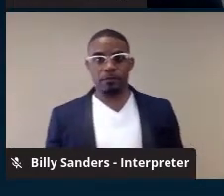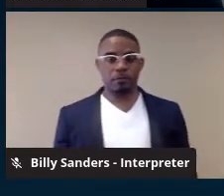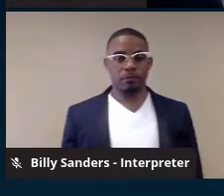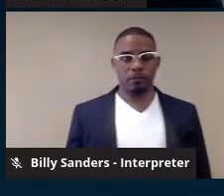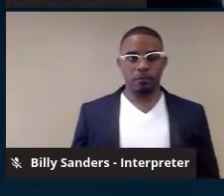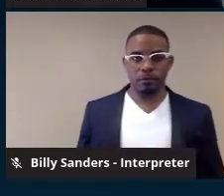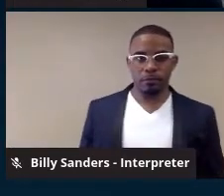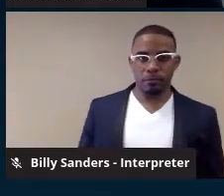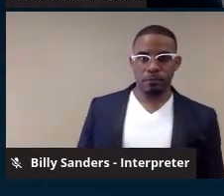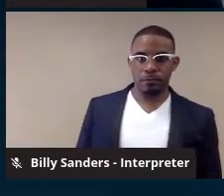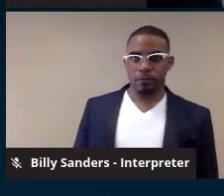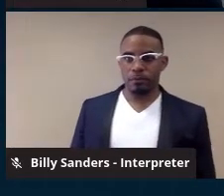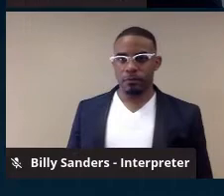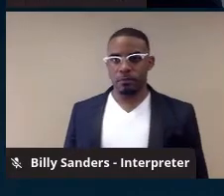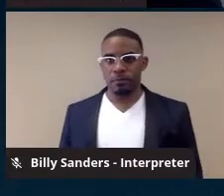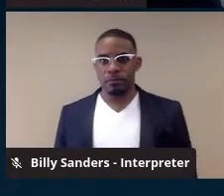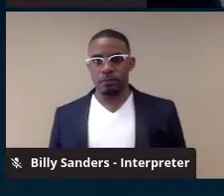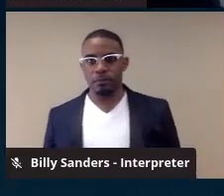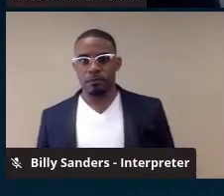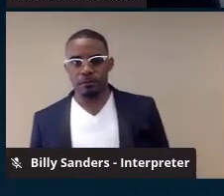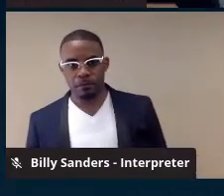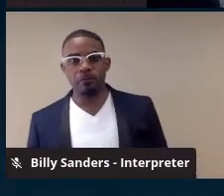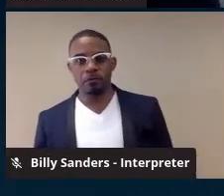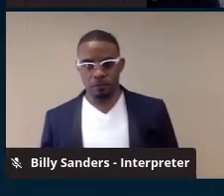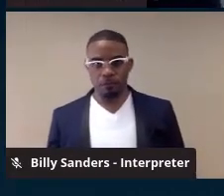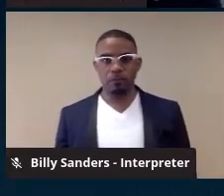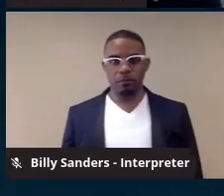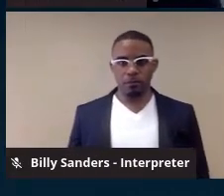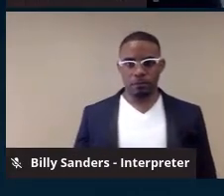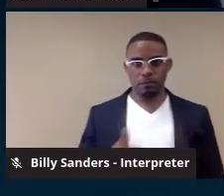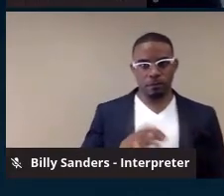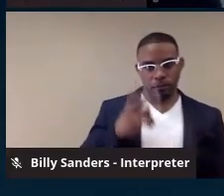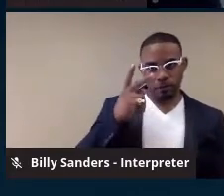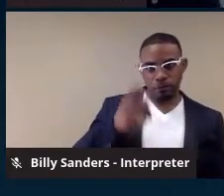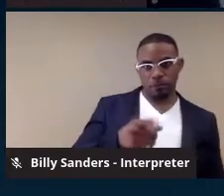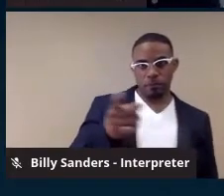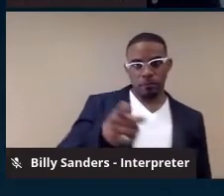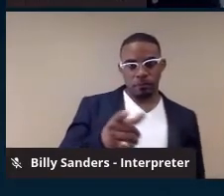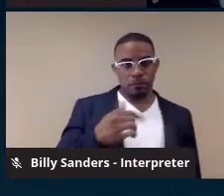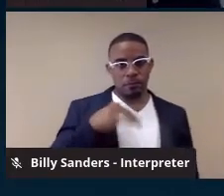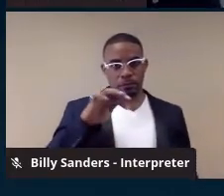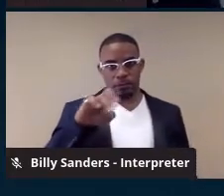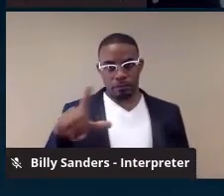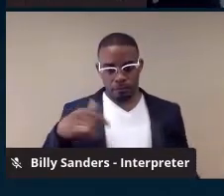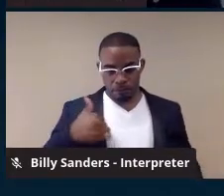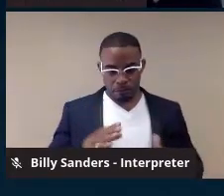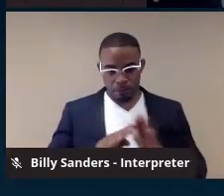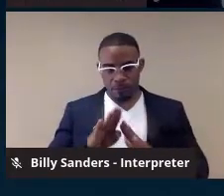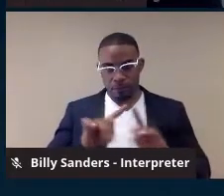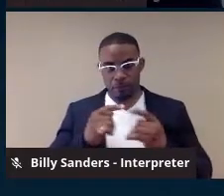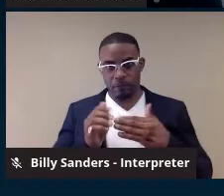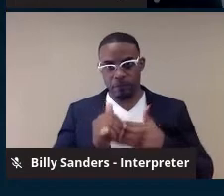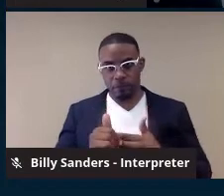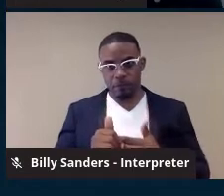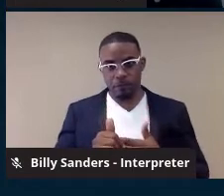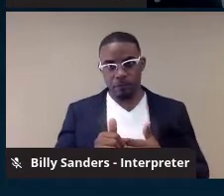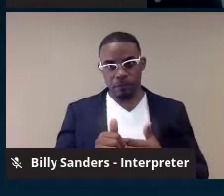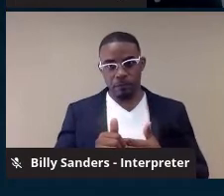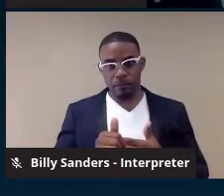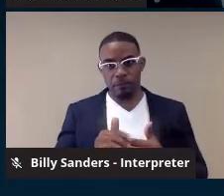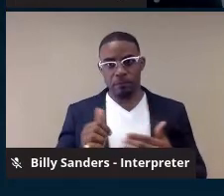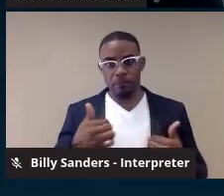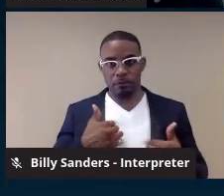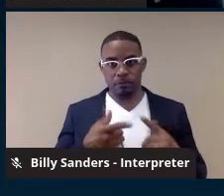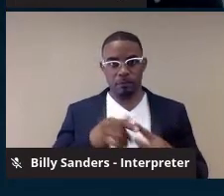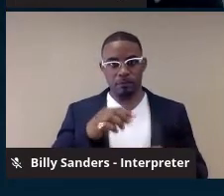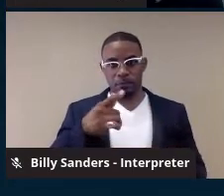If it will let me skip slides. Yep, so that's me, obviously. I'm Carole. I'm a development team lead and I am from